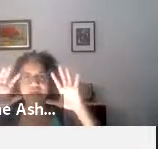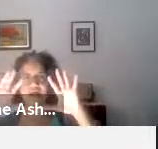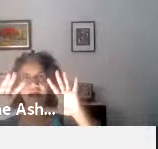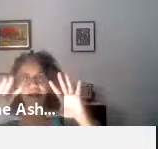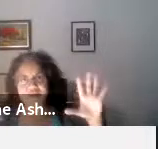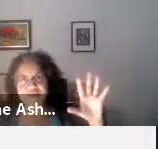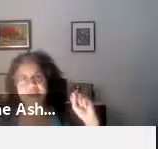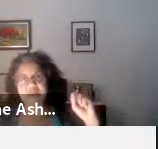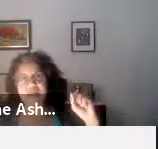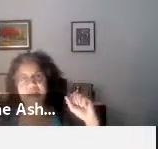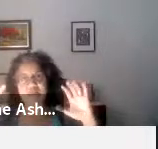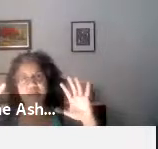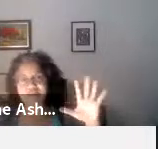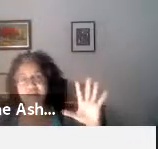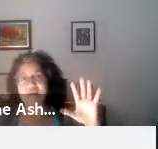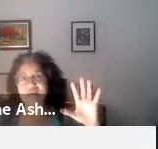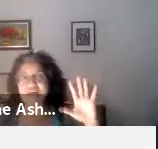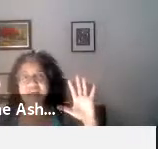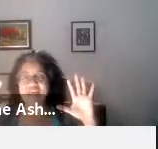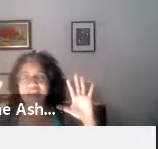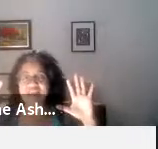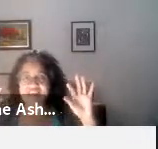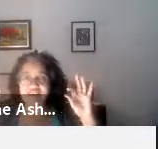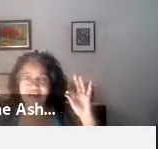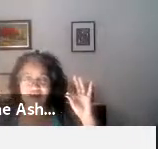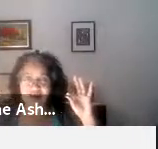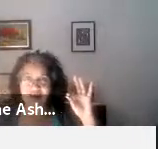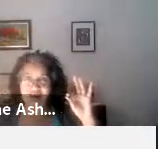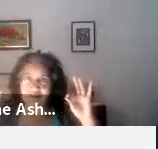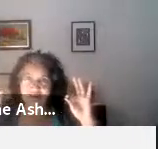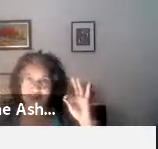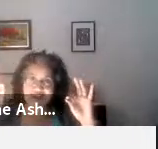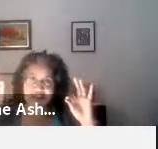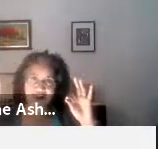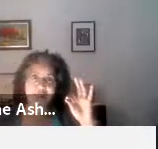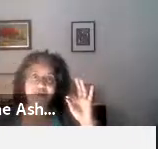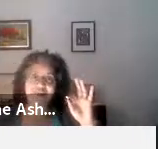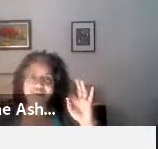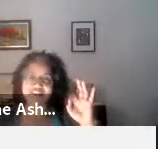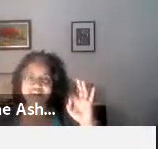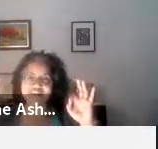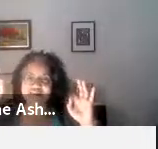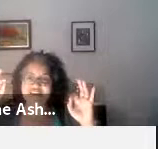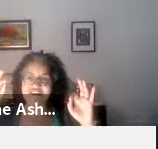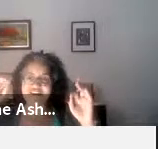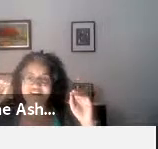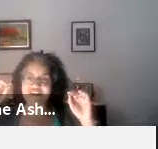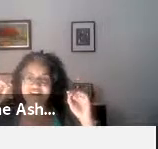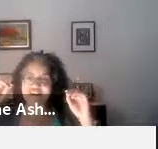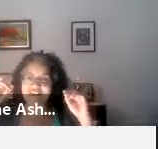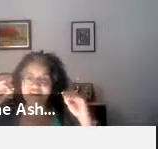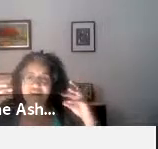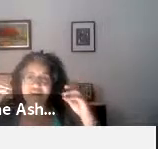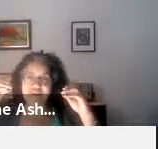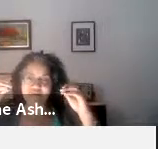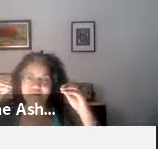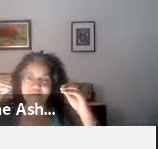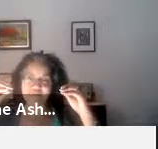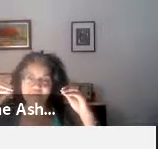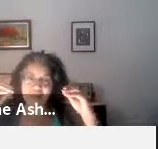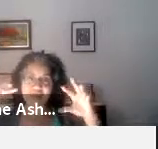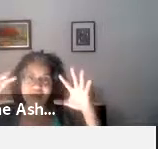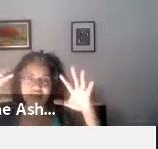to understand what's going on and push the opportunities for